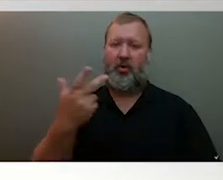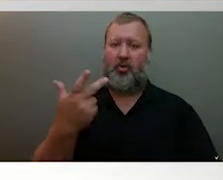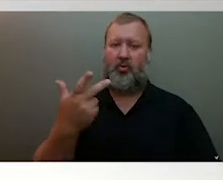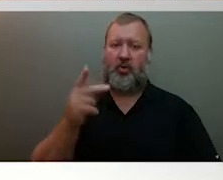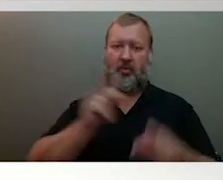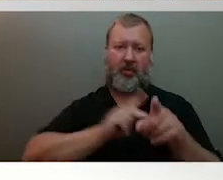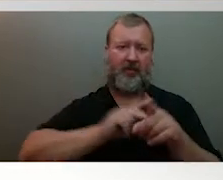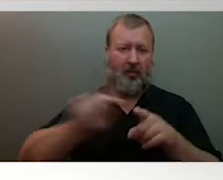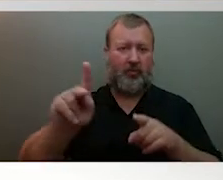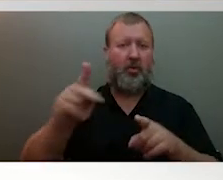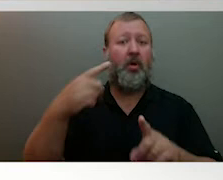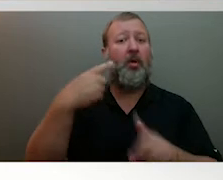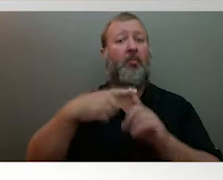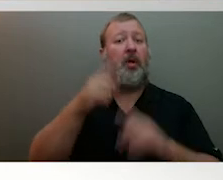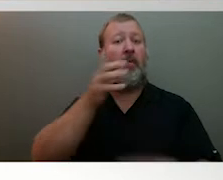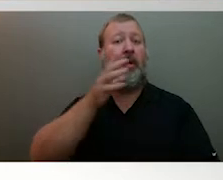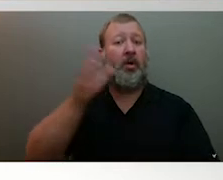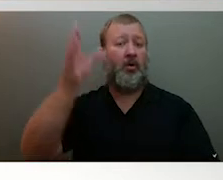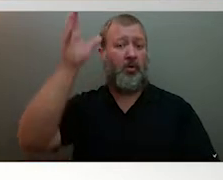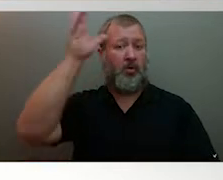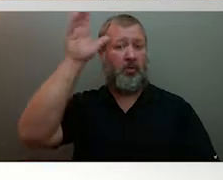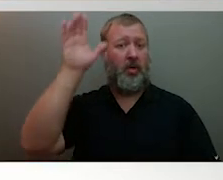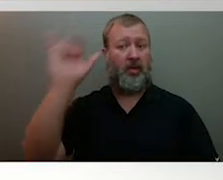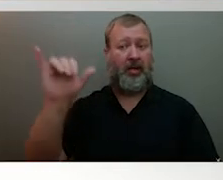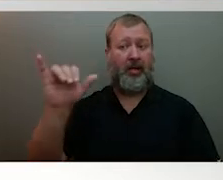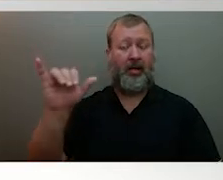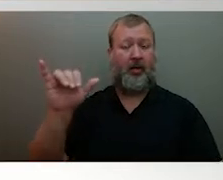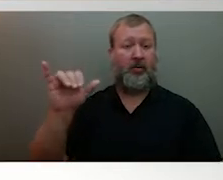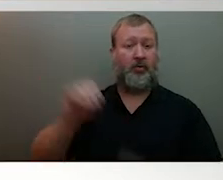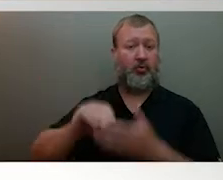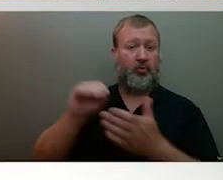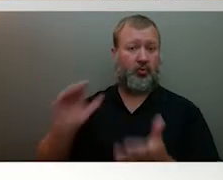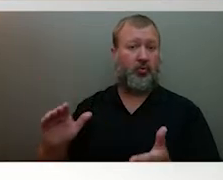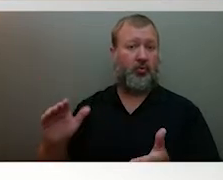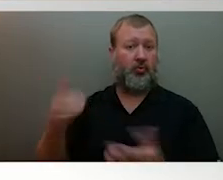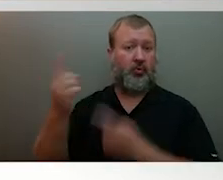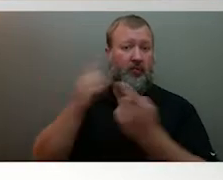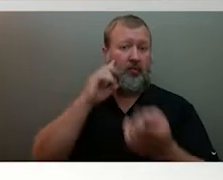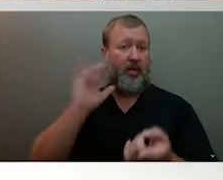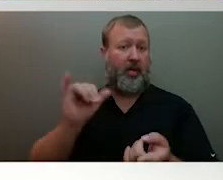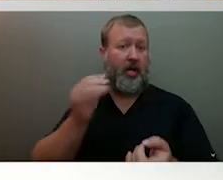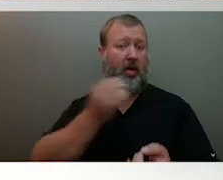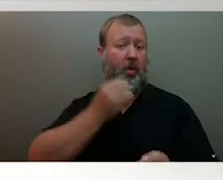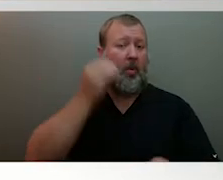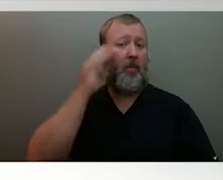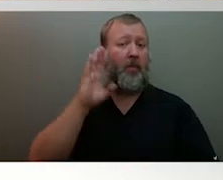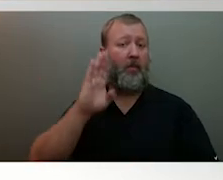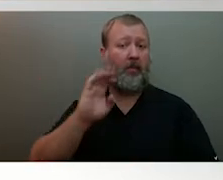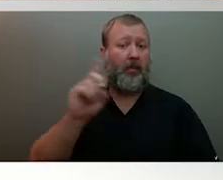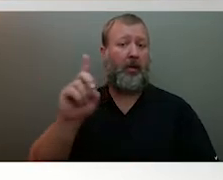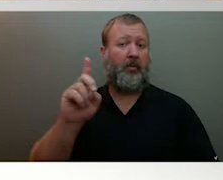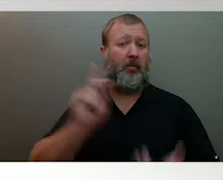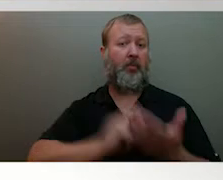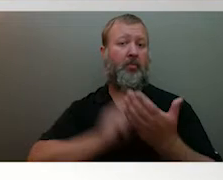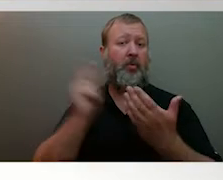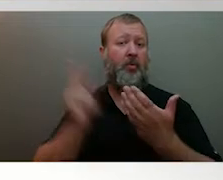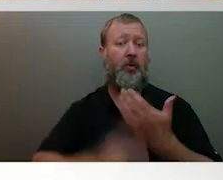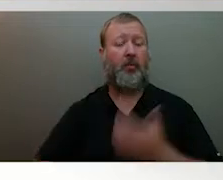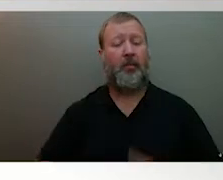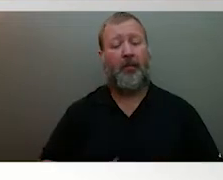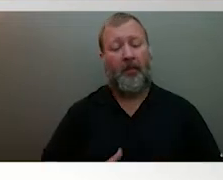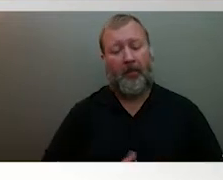professionals and the parent or guardian of the student being considered for the hospital homebound program.